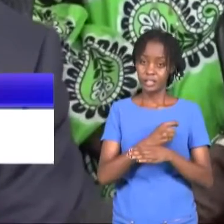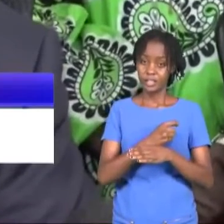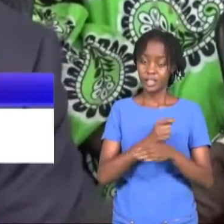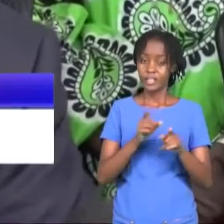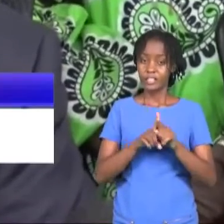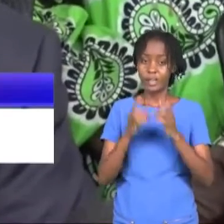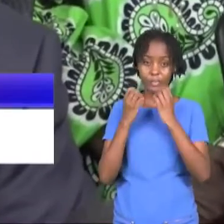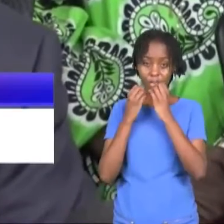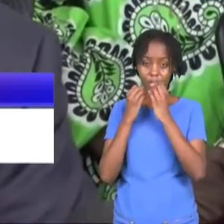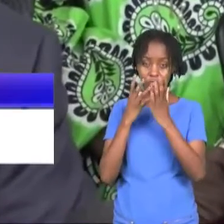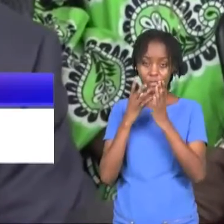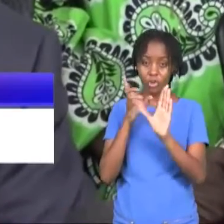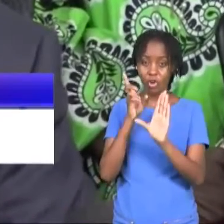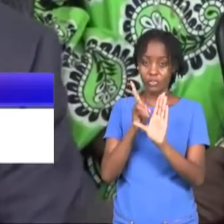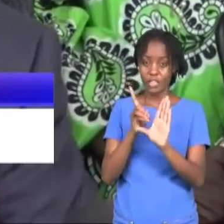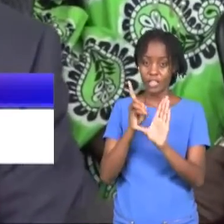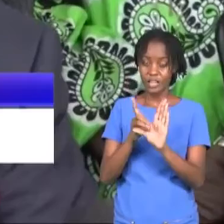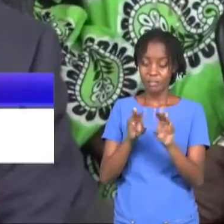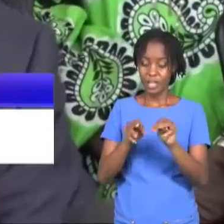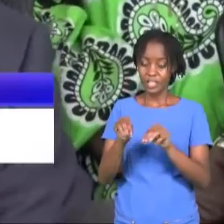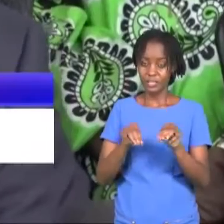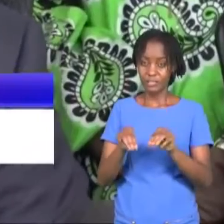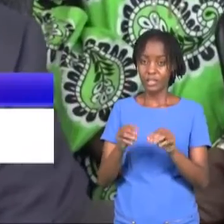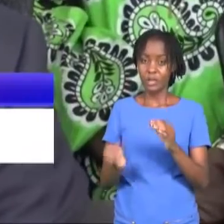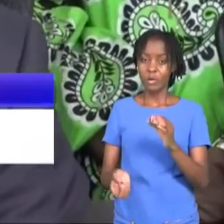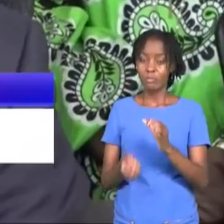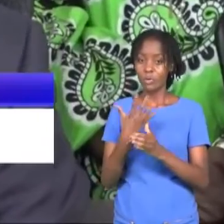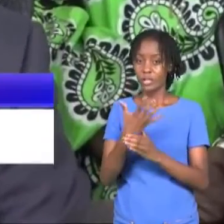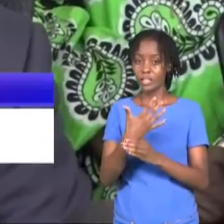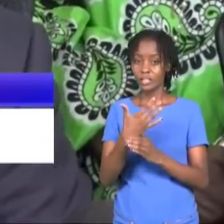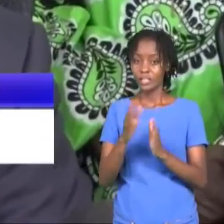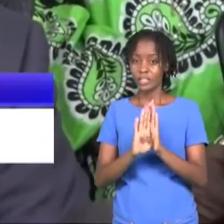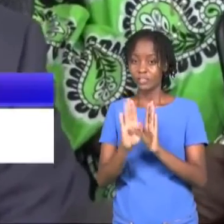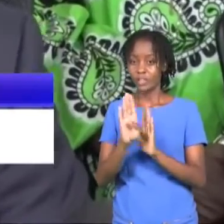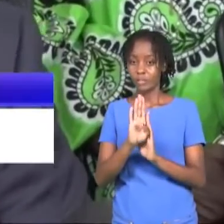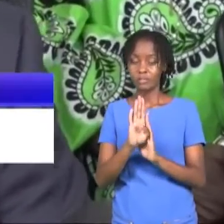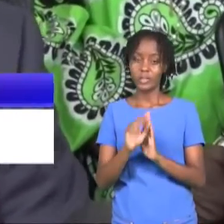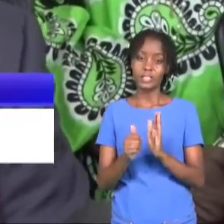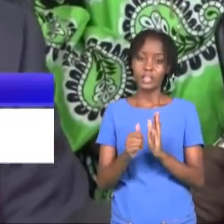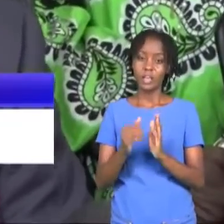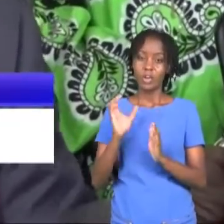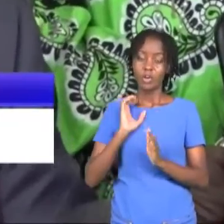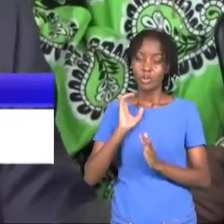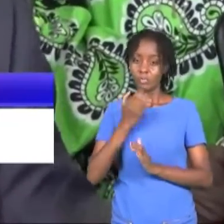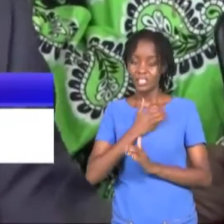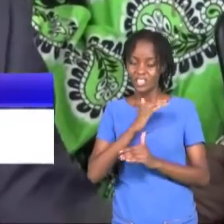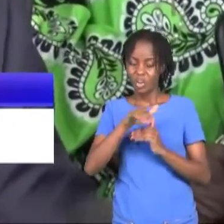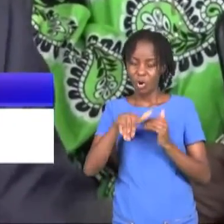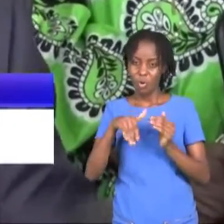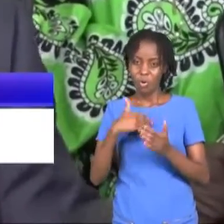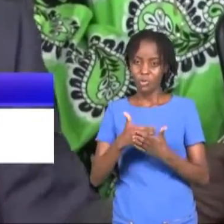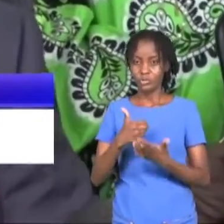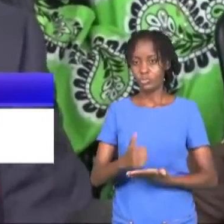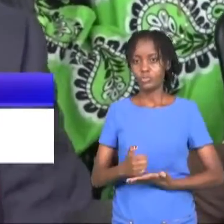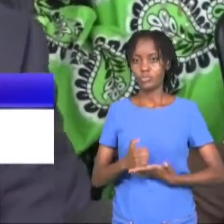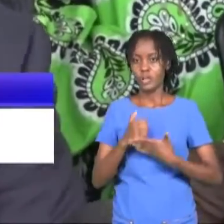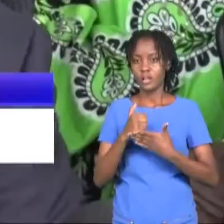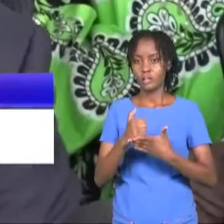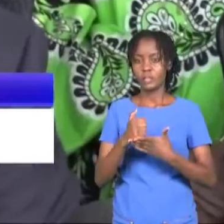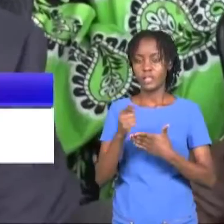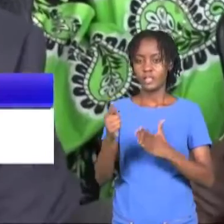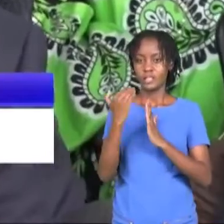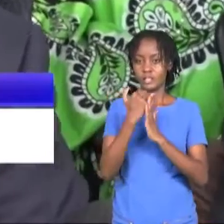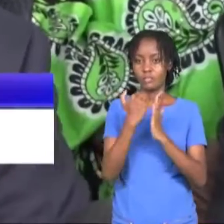management, product development, and communication committees to assist in this program